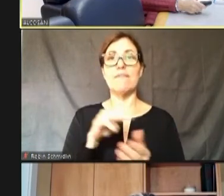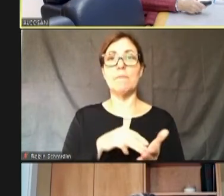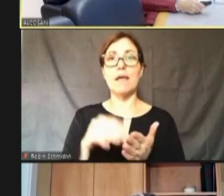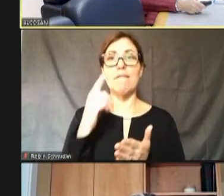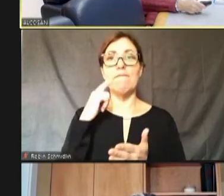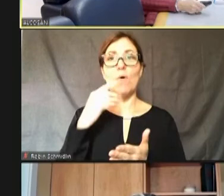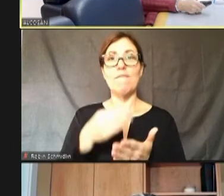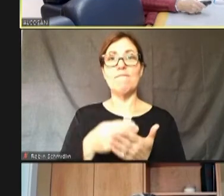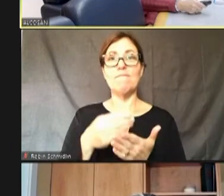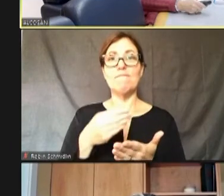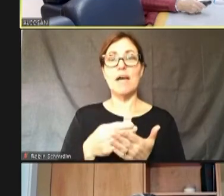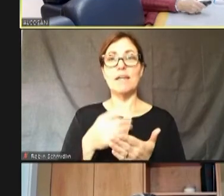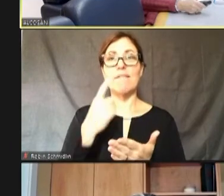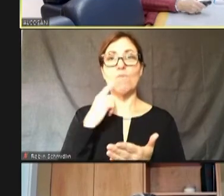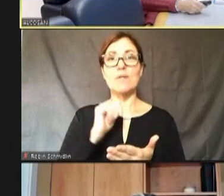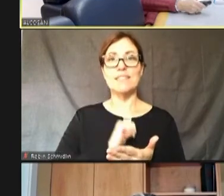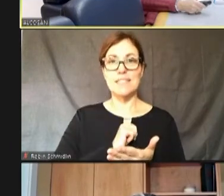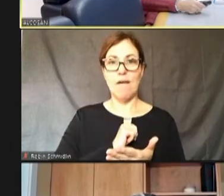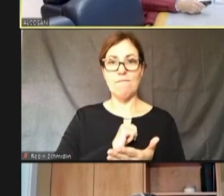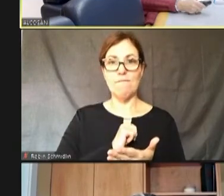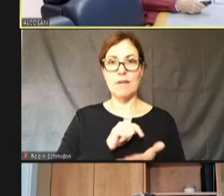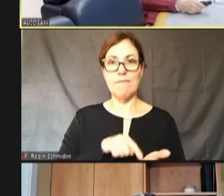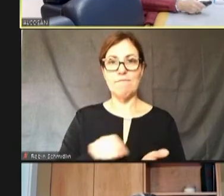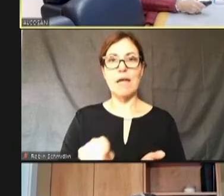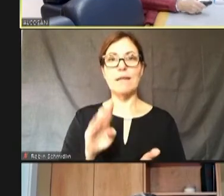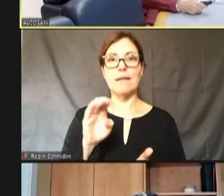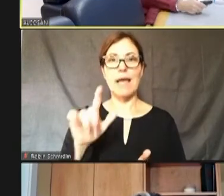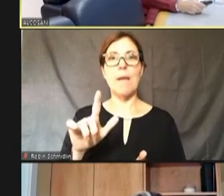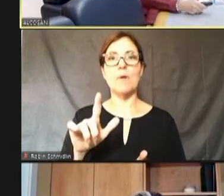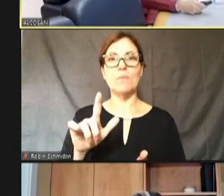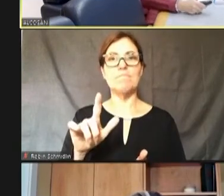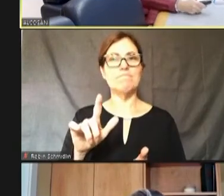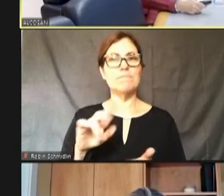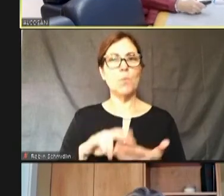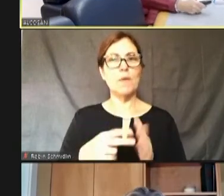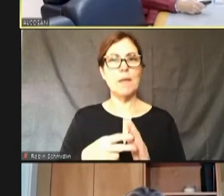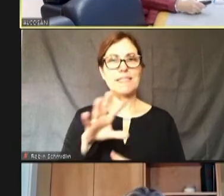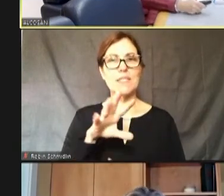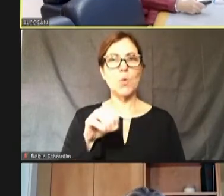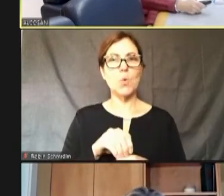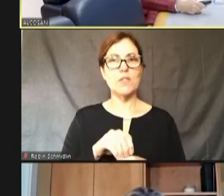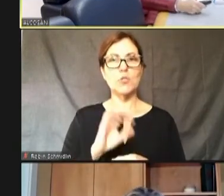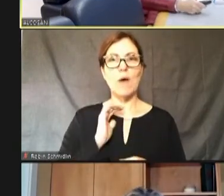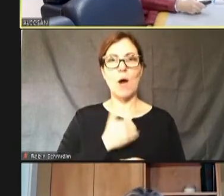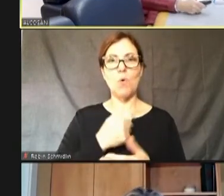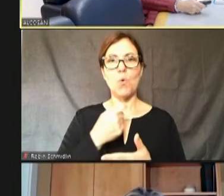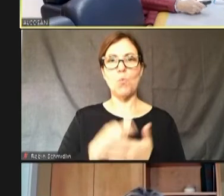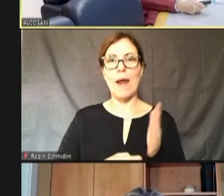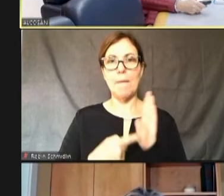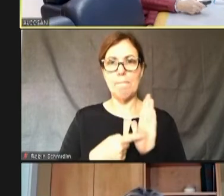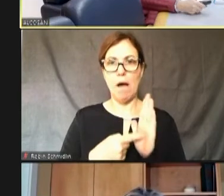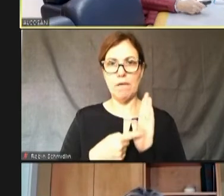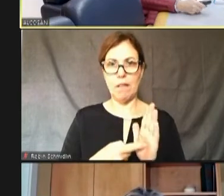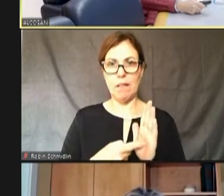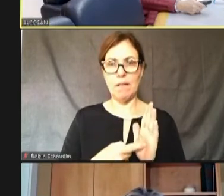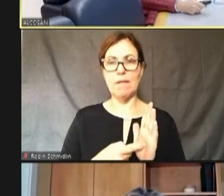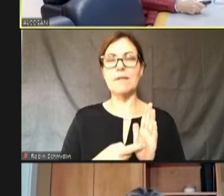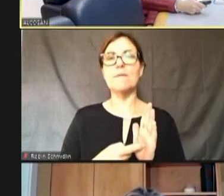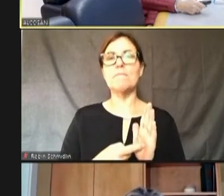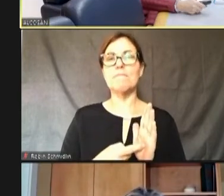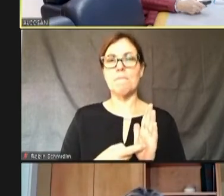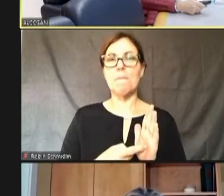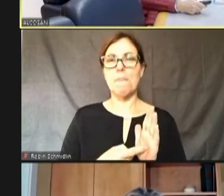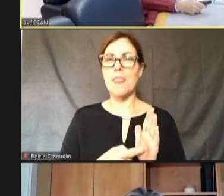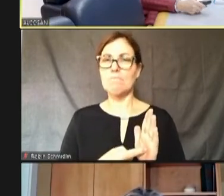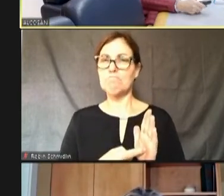self-funded capital. What that means is included in the rate model that we looked at when we did the rate